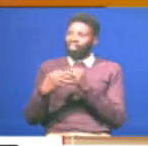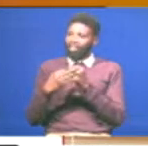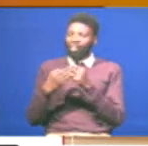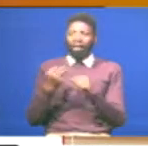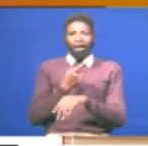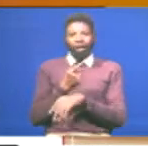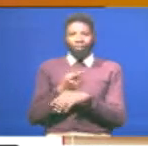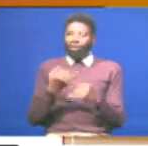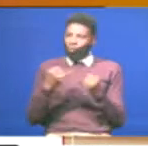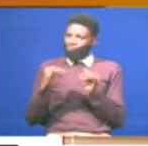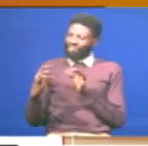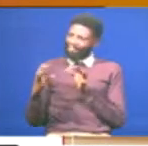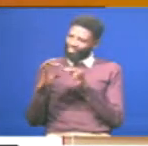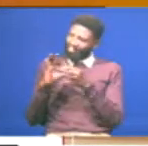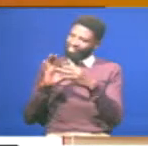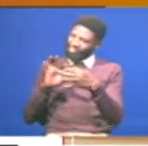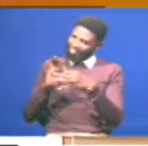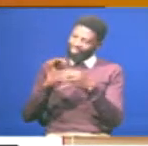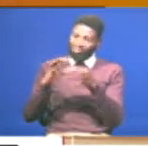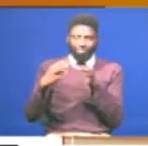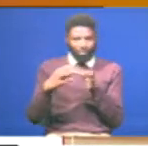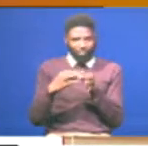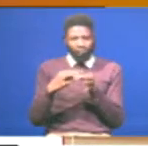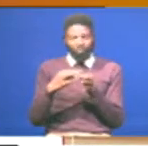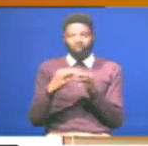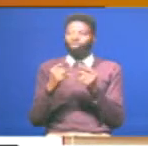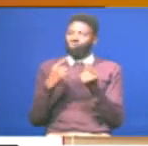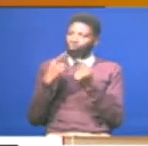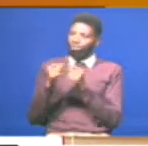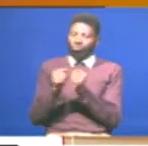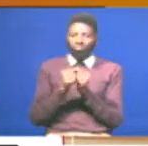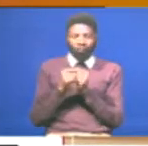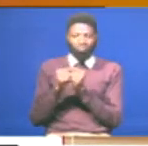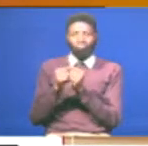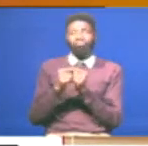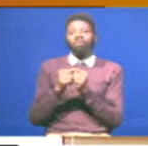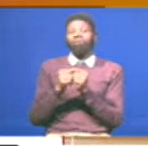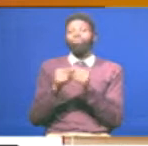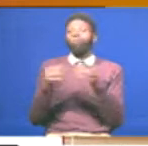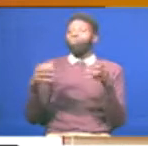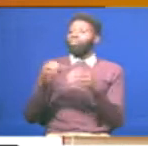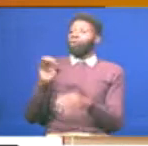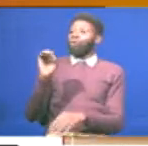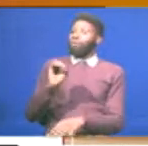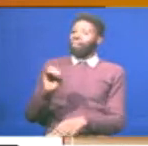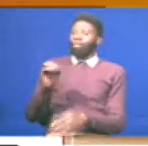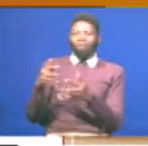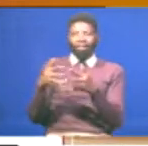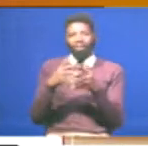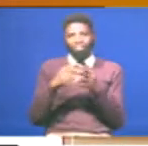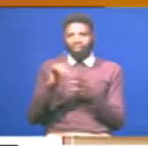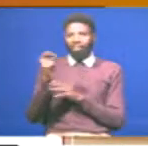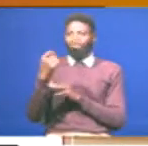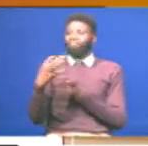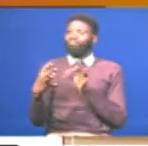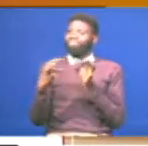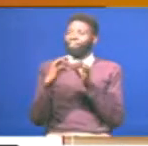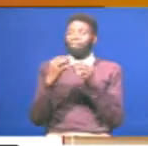wires to get talk to Oregon in the U.S. Mm-hmm. to get Kenya connected. Right. But it was even more interesting before